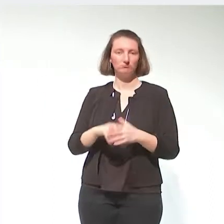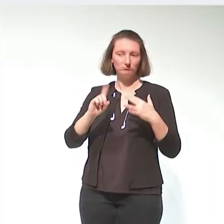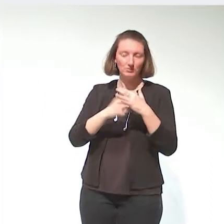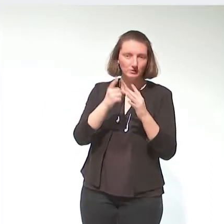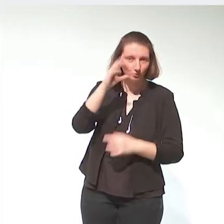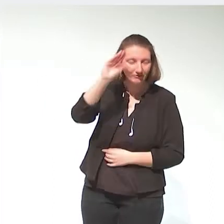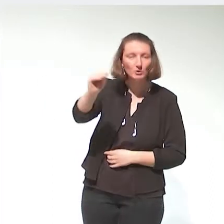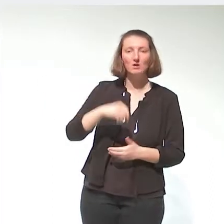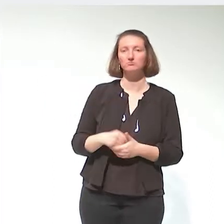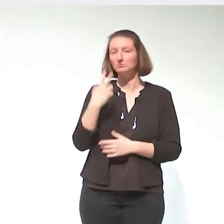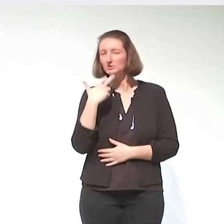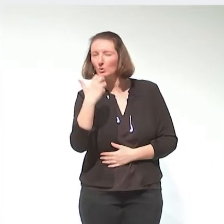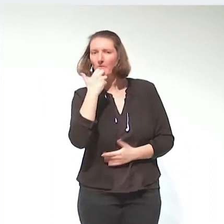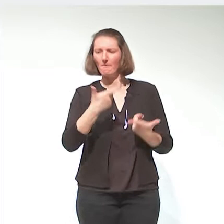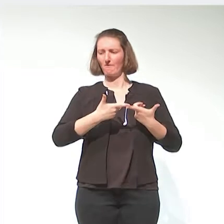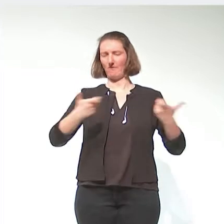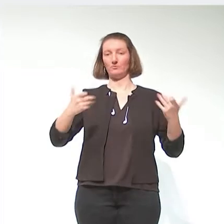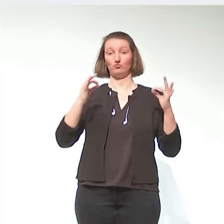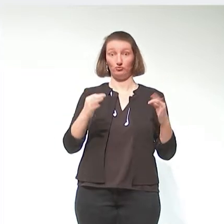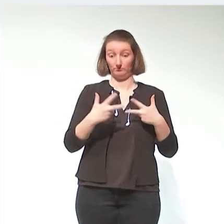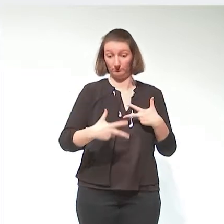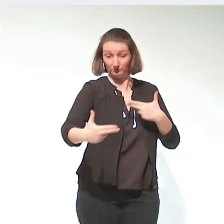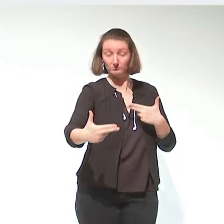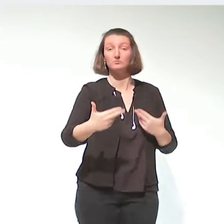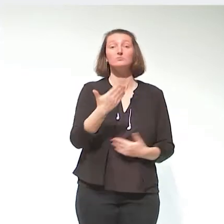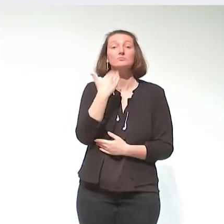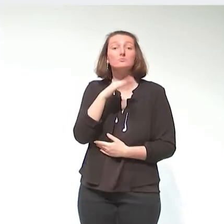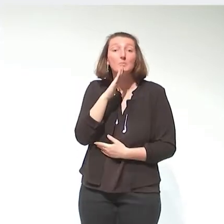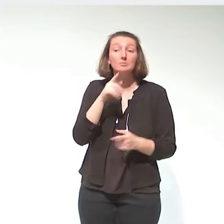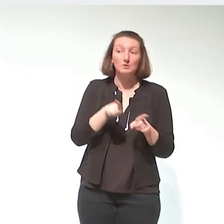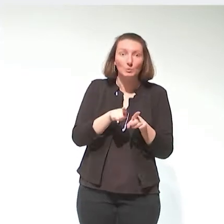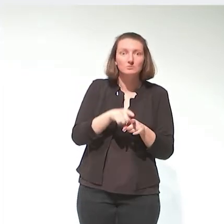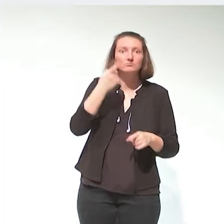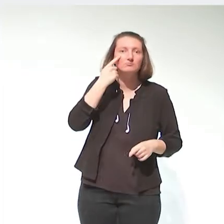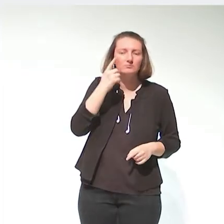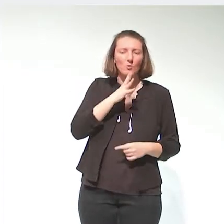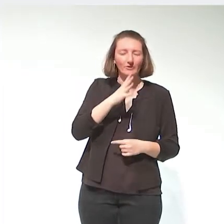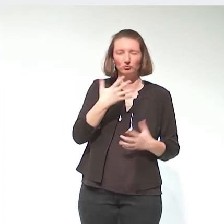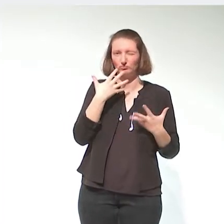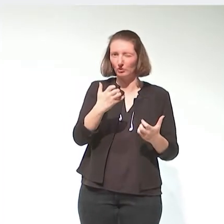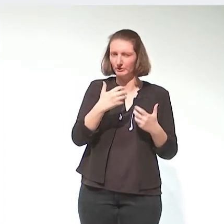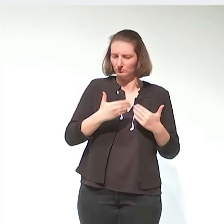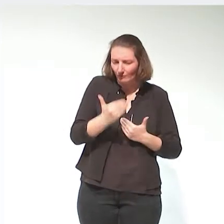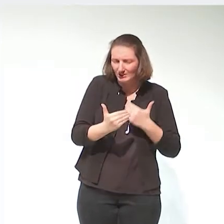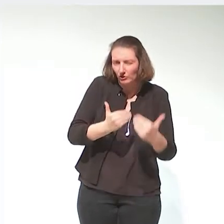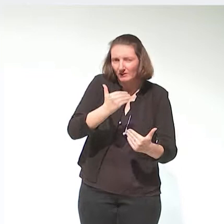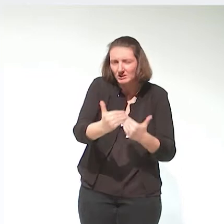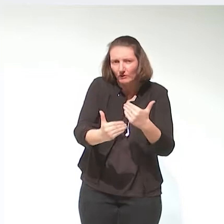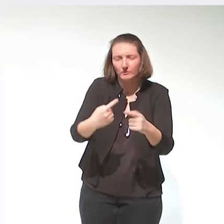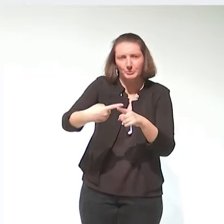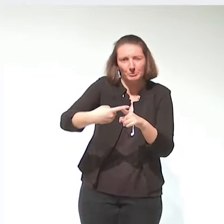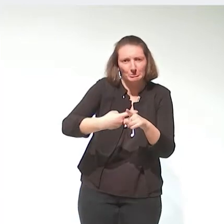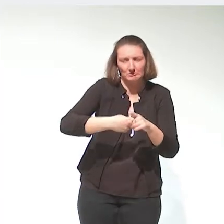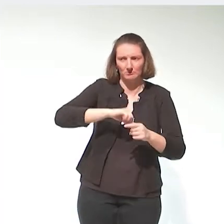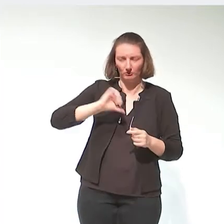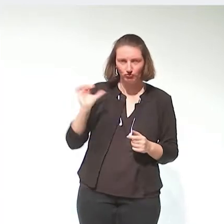the different issues that pertain to disability: education, training, integration into the jobs market, citizenship, accessibility. And each